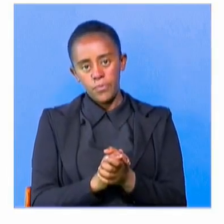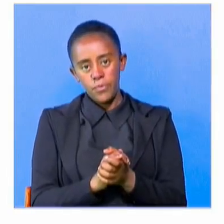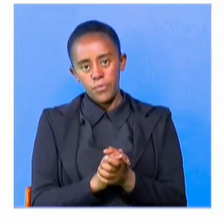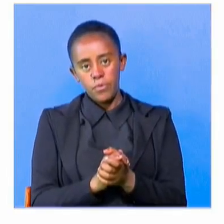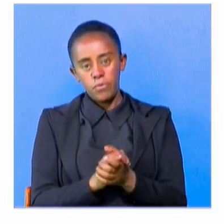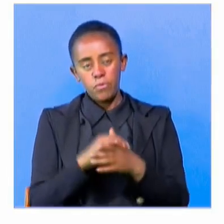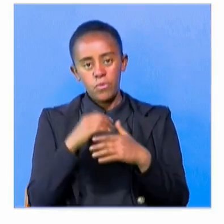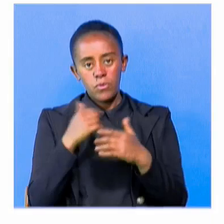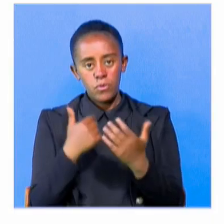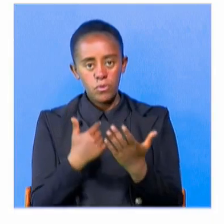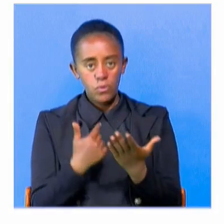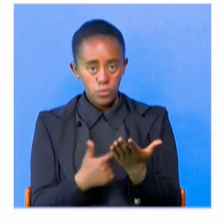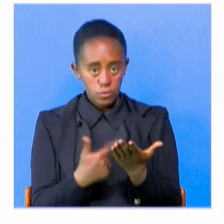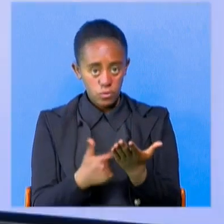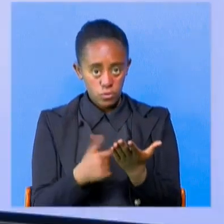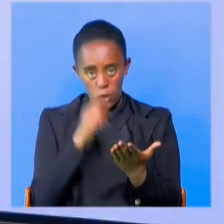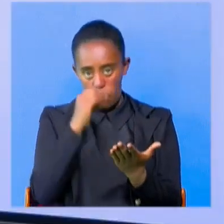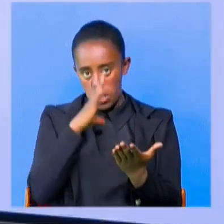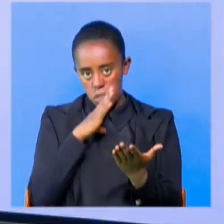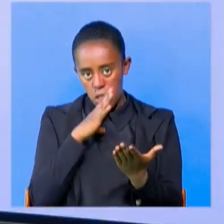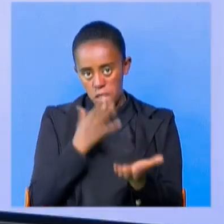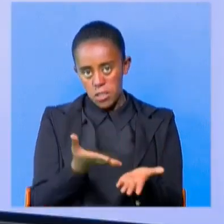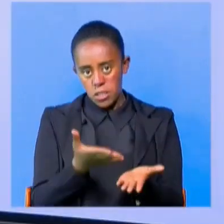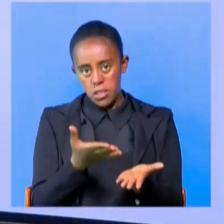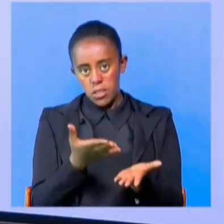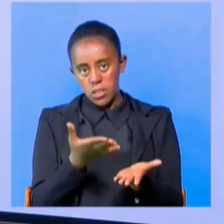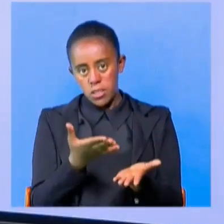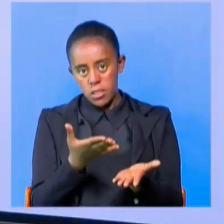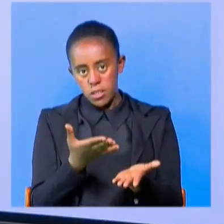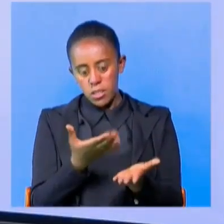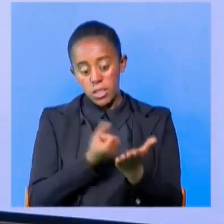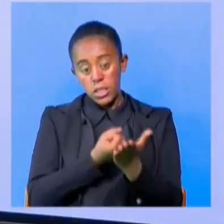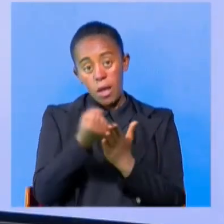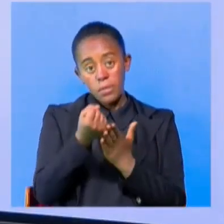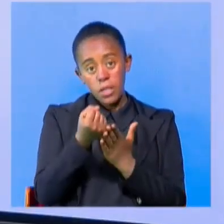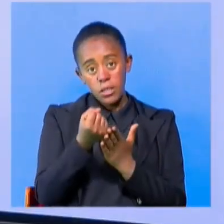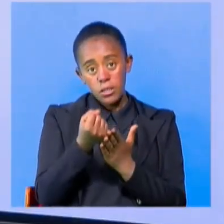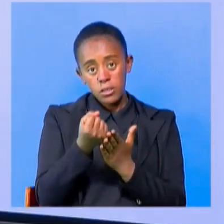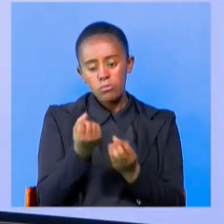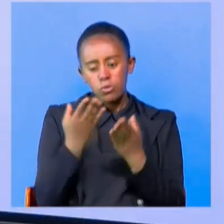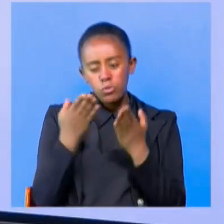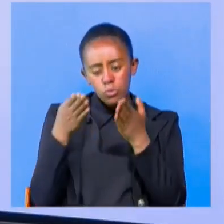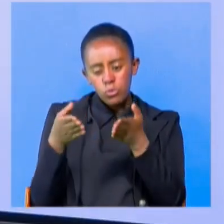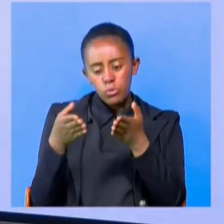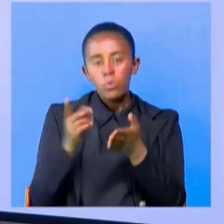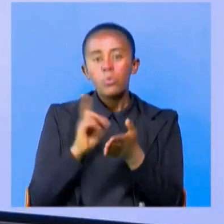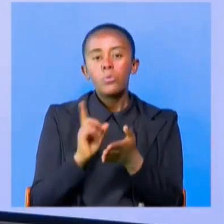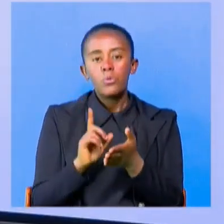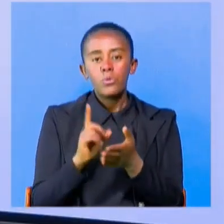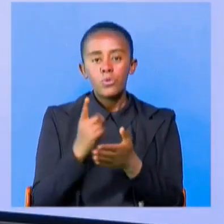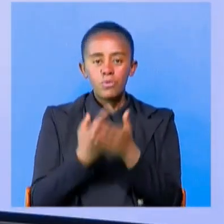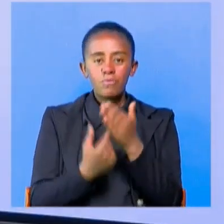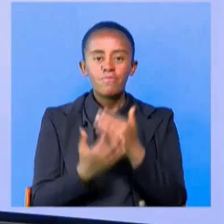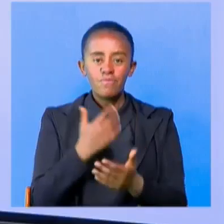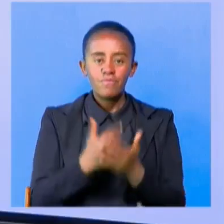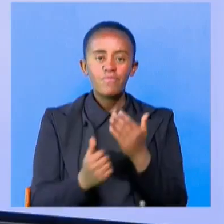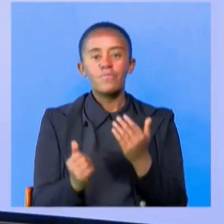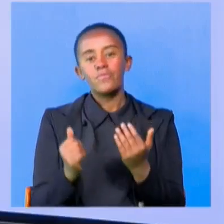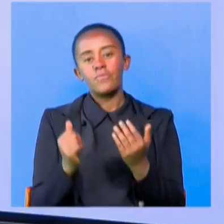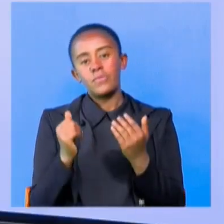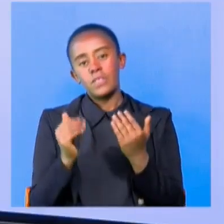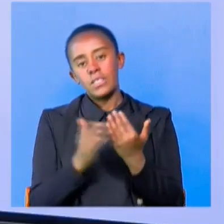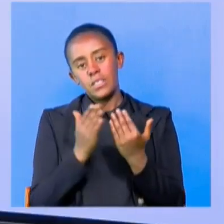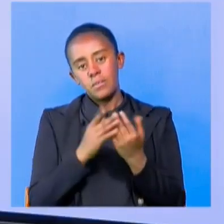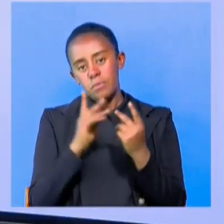With that, a person. The subject gives more emphasis when you talk about simple